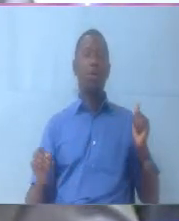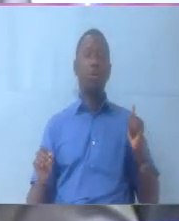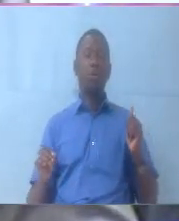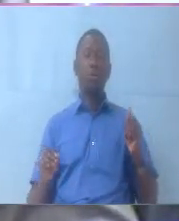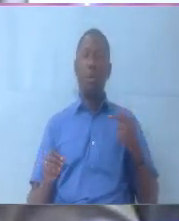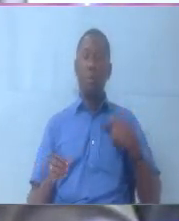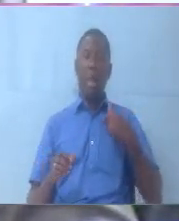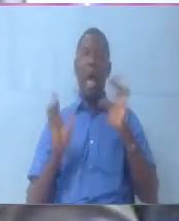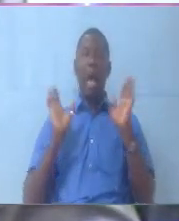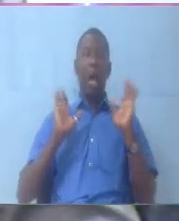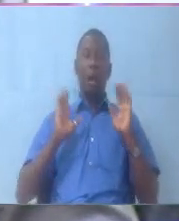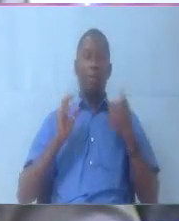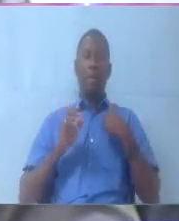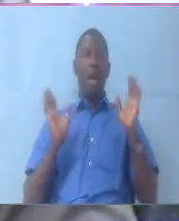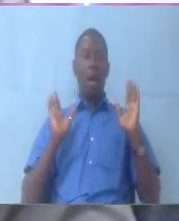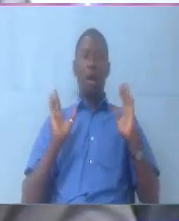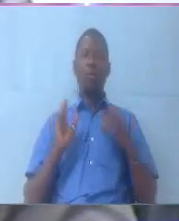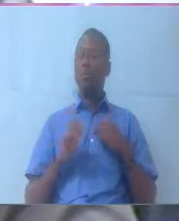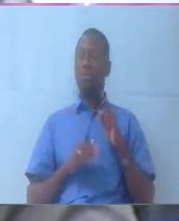I remember some of them saying